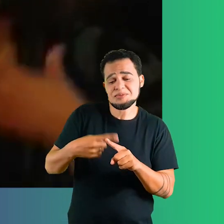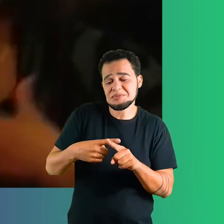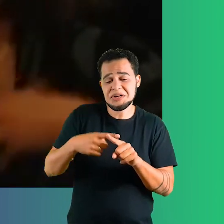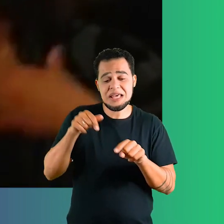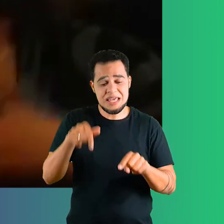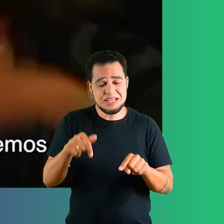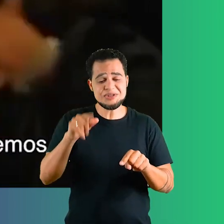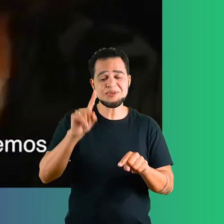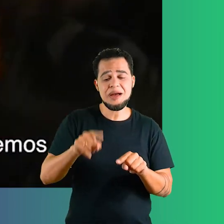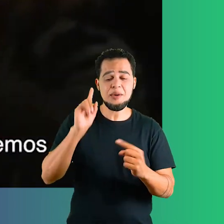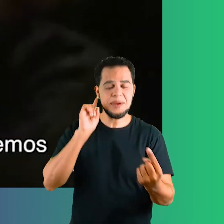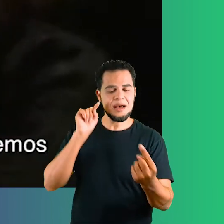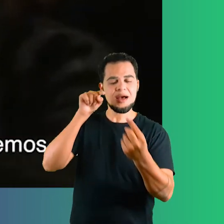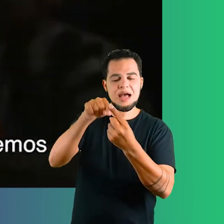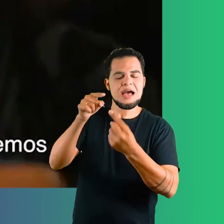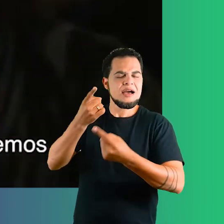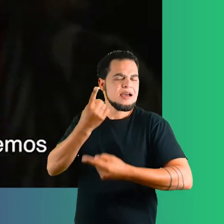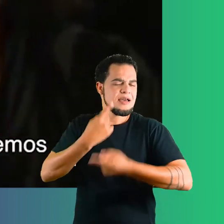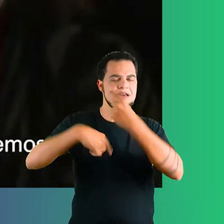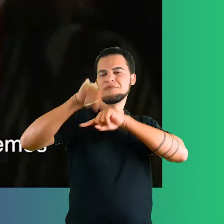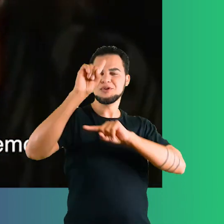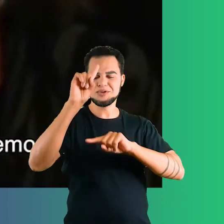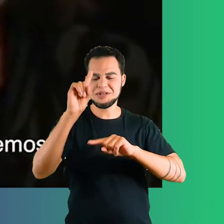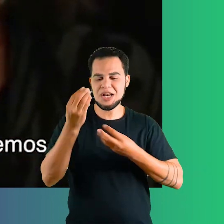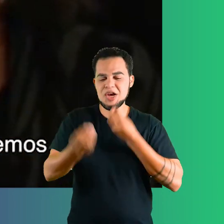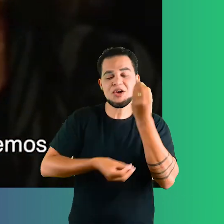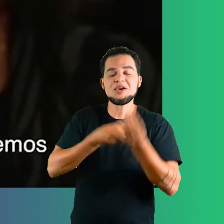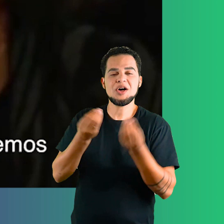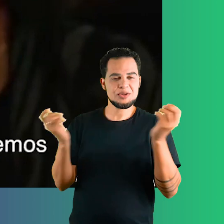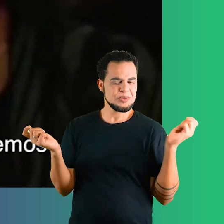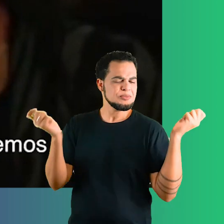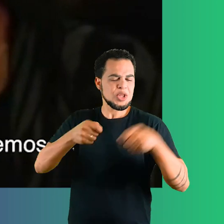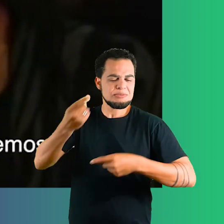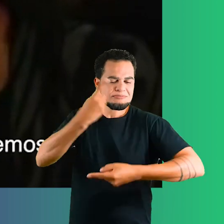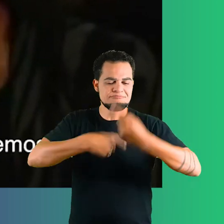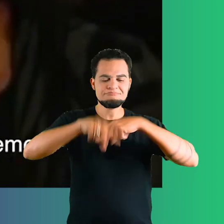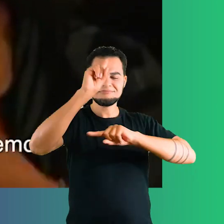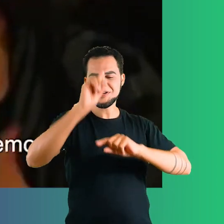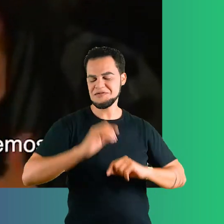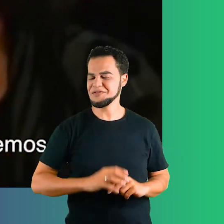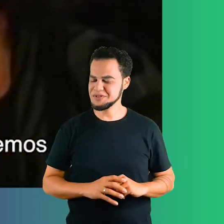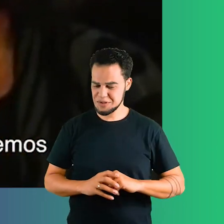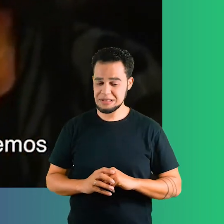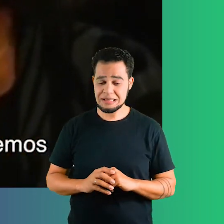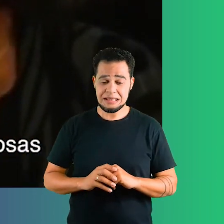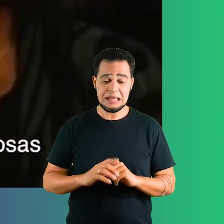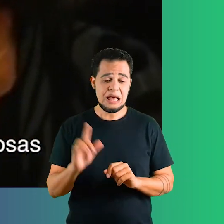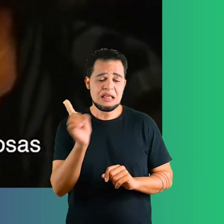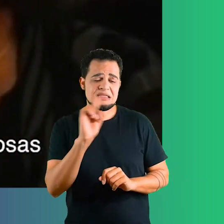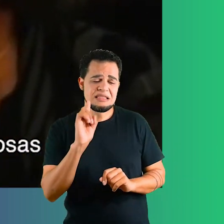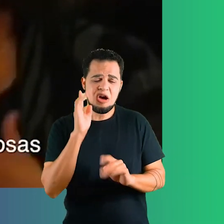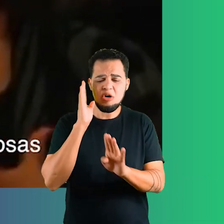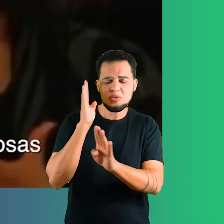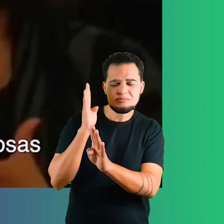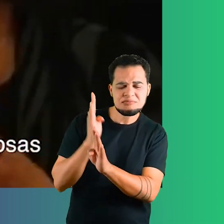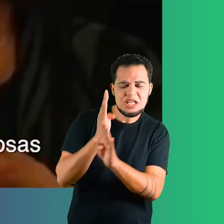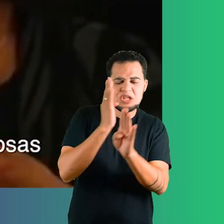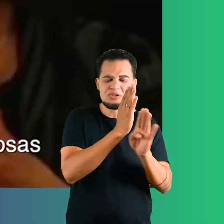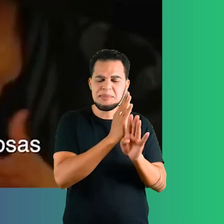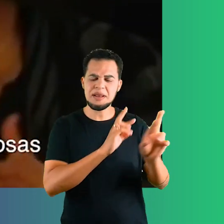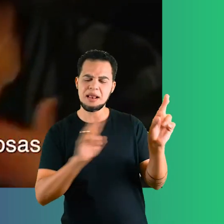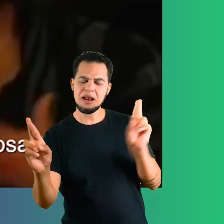think, a part of a revolutionary perspective. How can we not